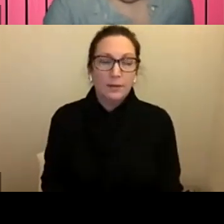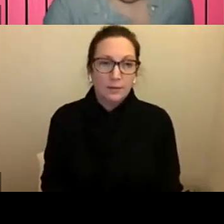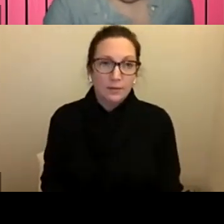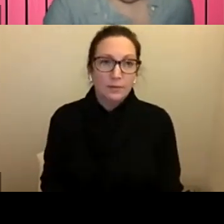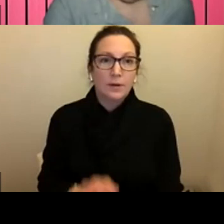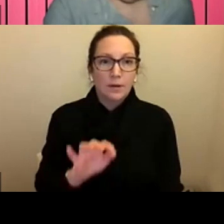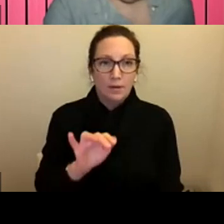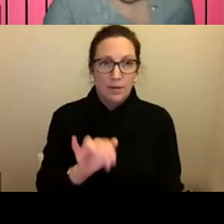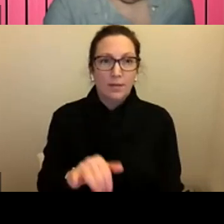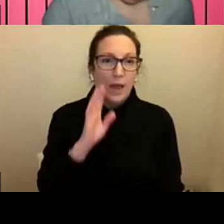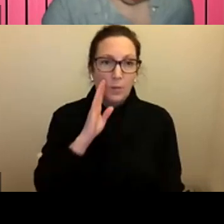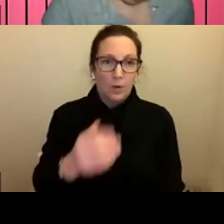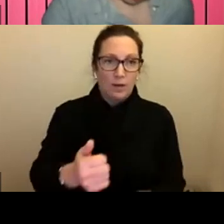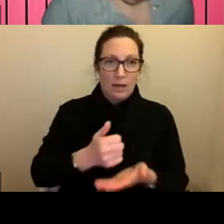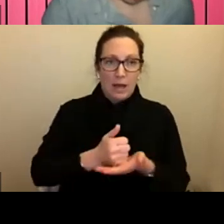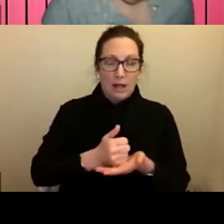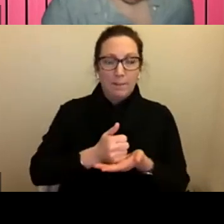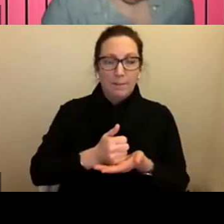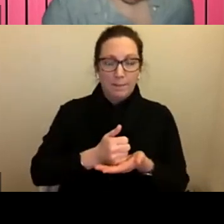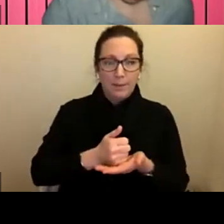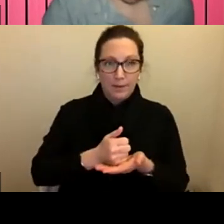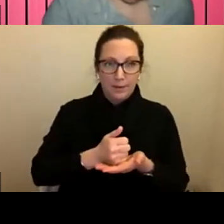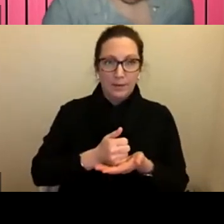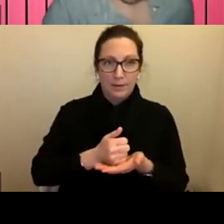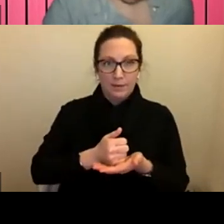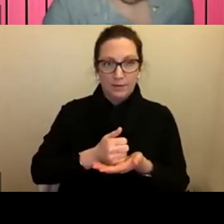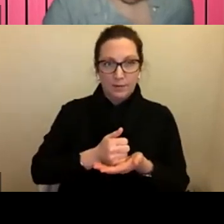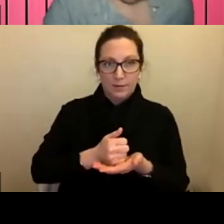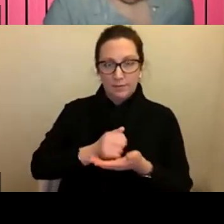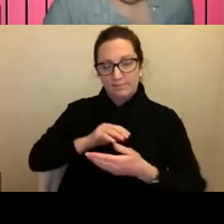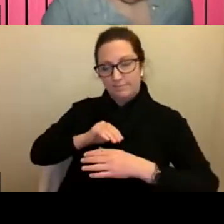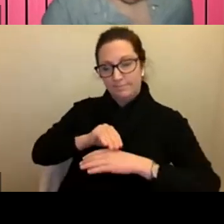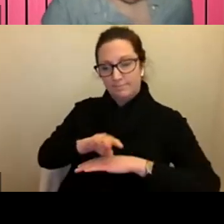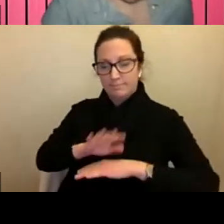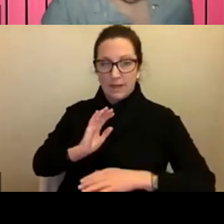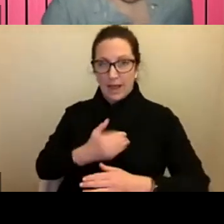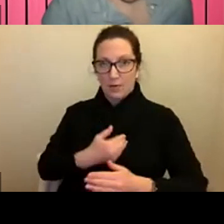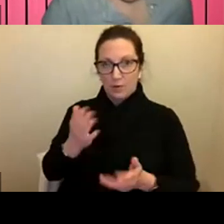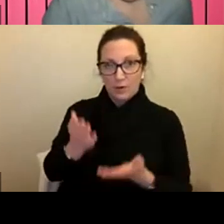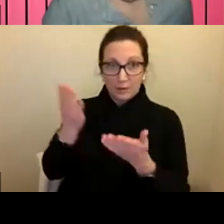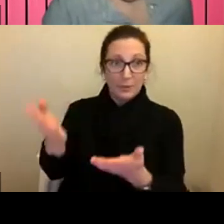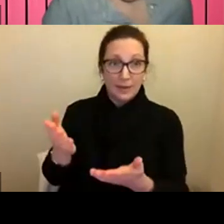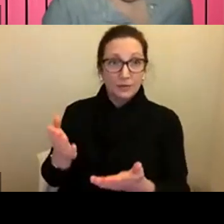will again kind of help to inform what our recommendations end up being.